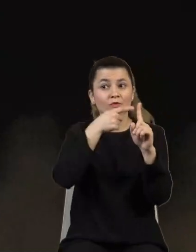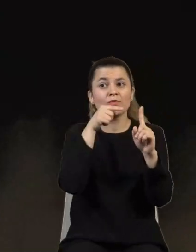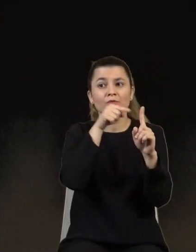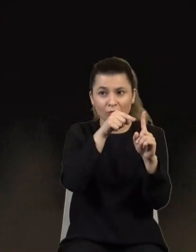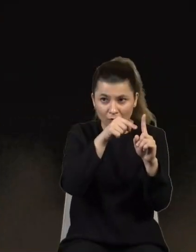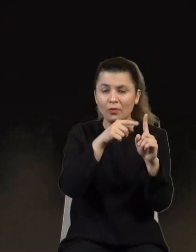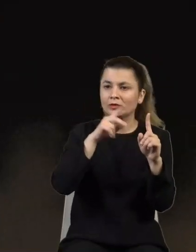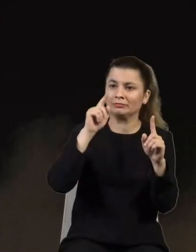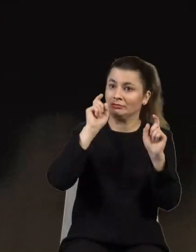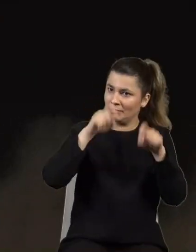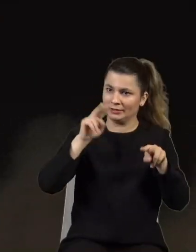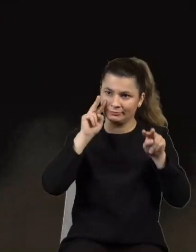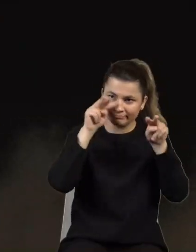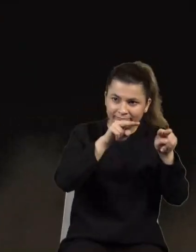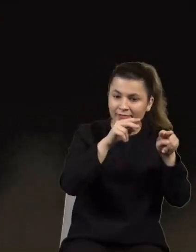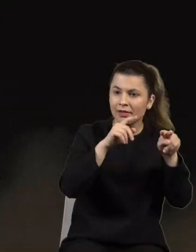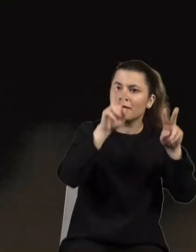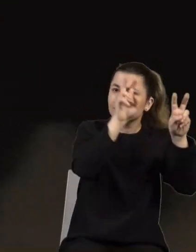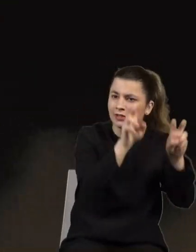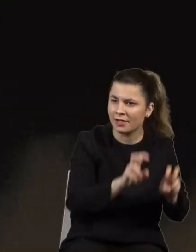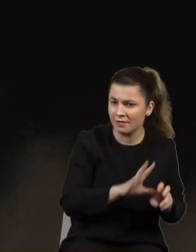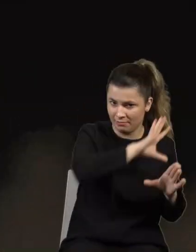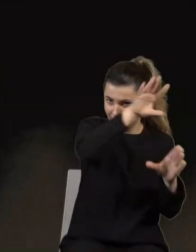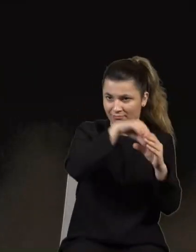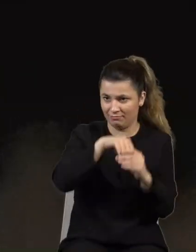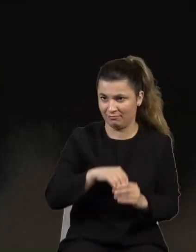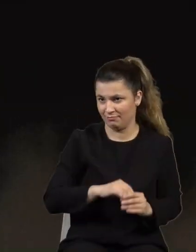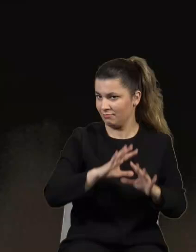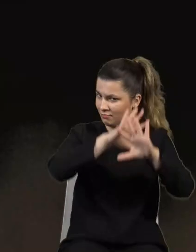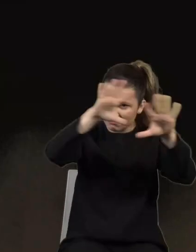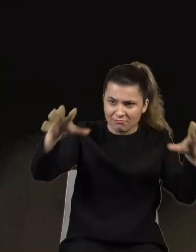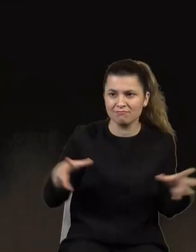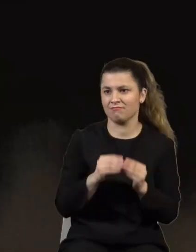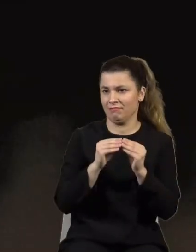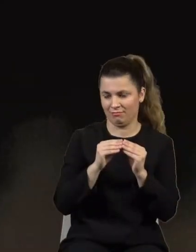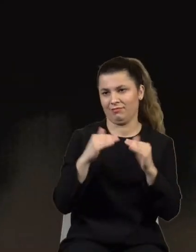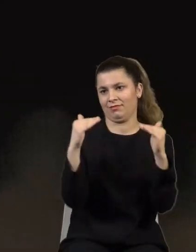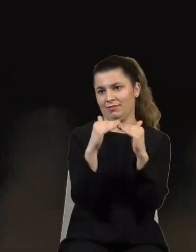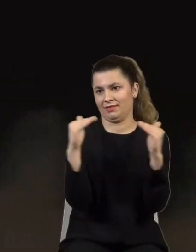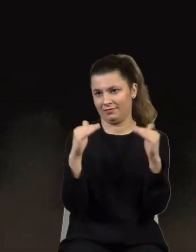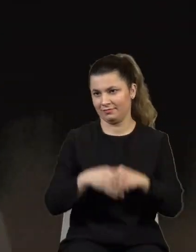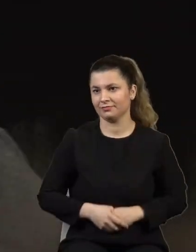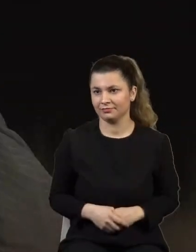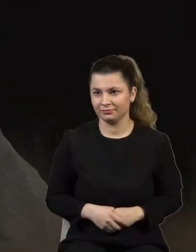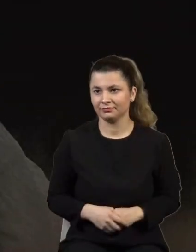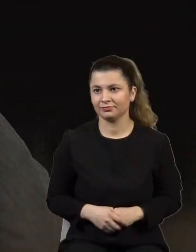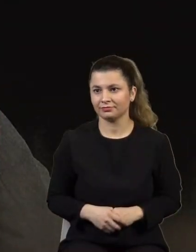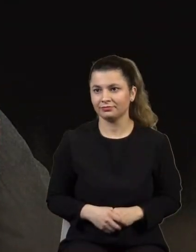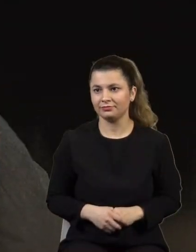in operation. We cannot think only in infrastructure investments. We need to